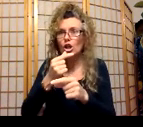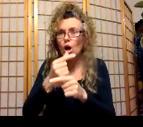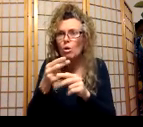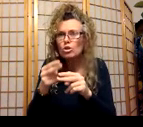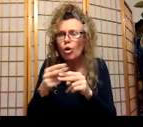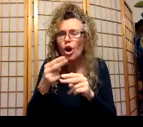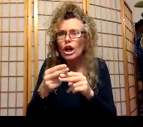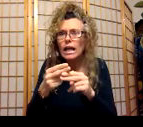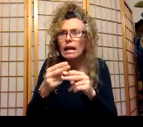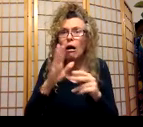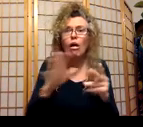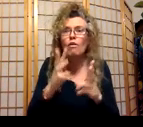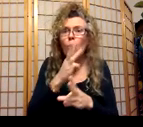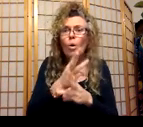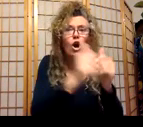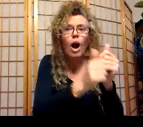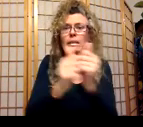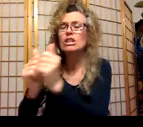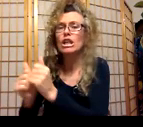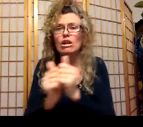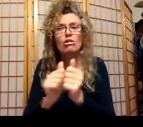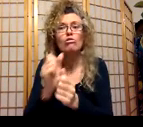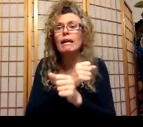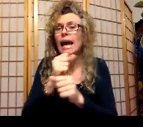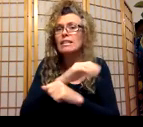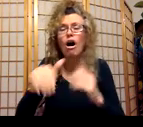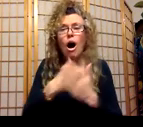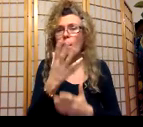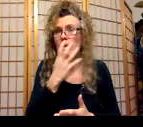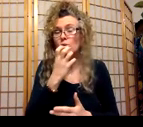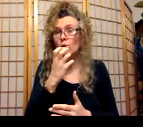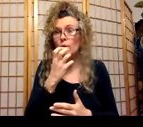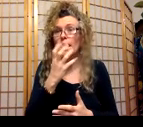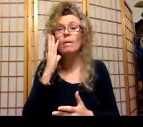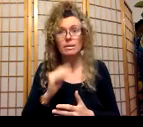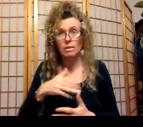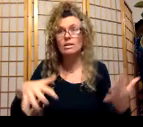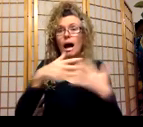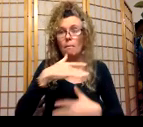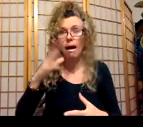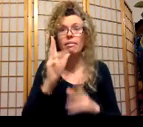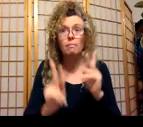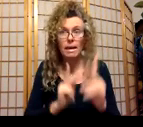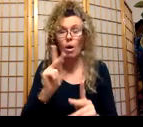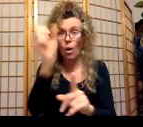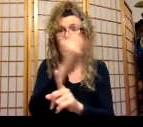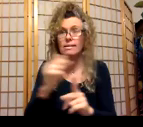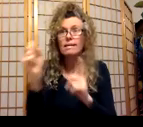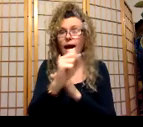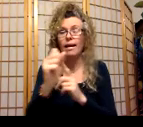competition all over the world and virtually creates all misery we experience amongst the people in society.